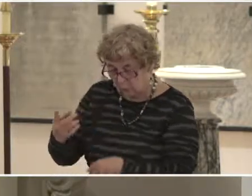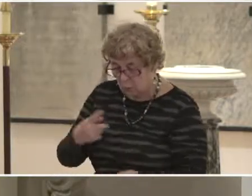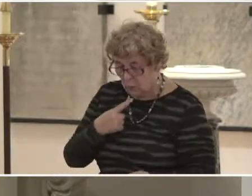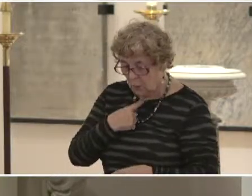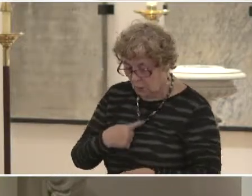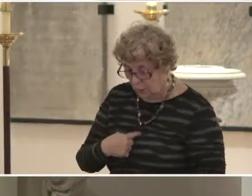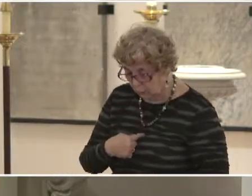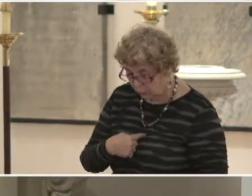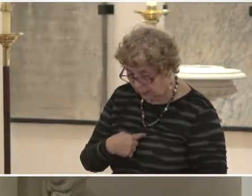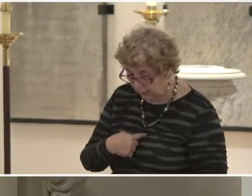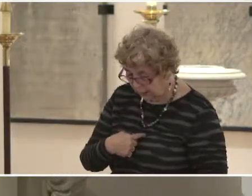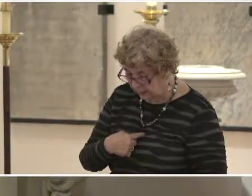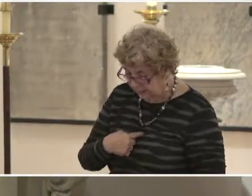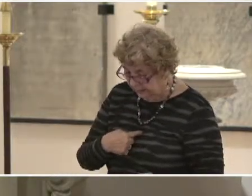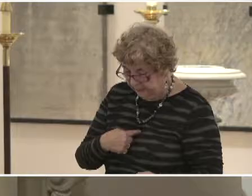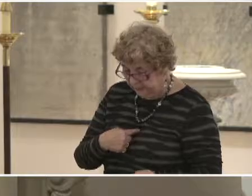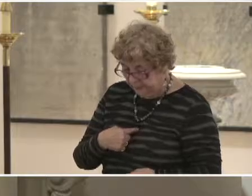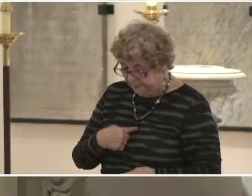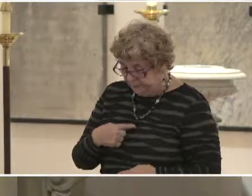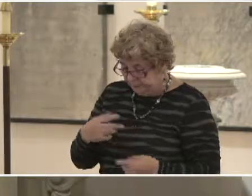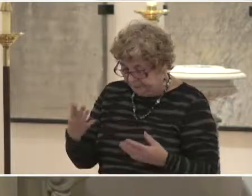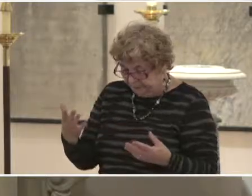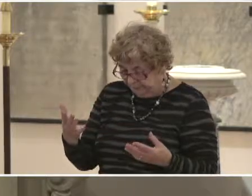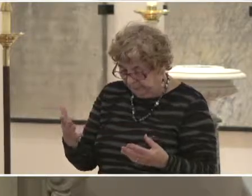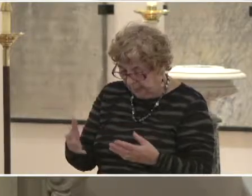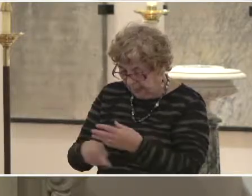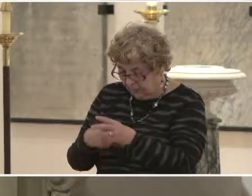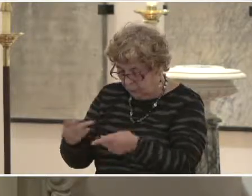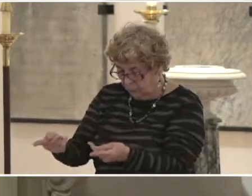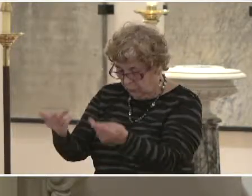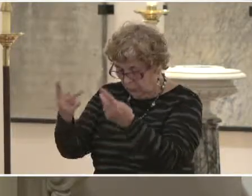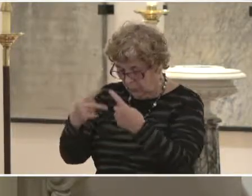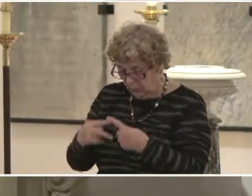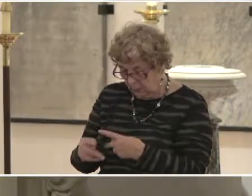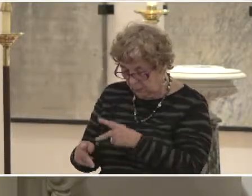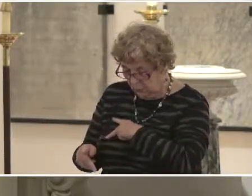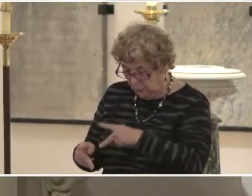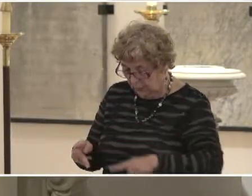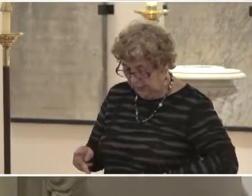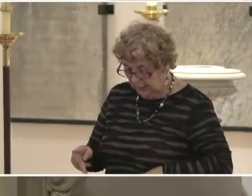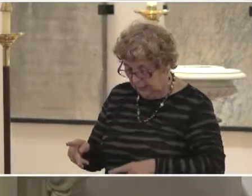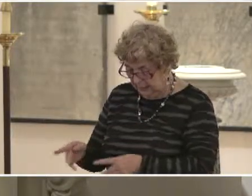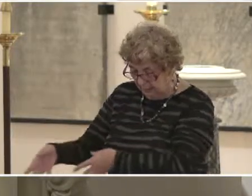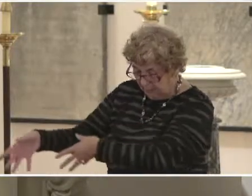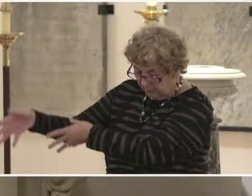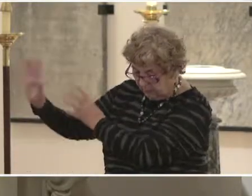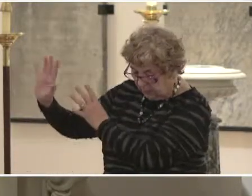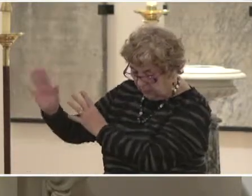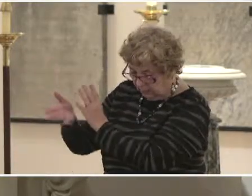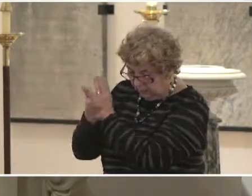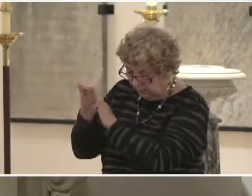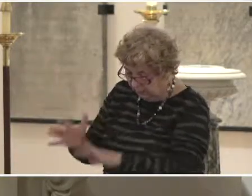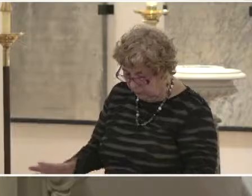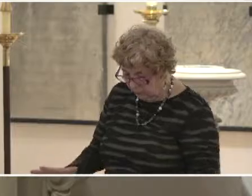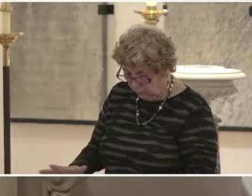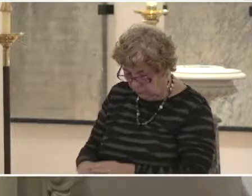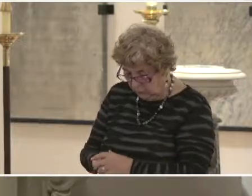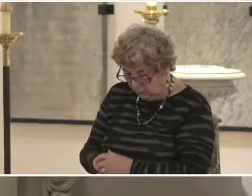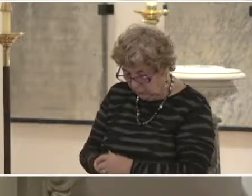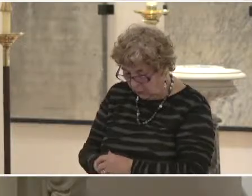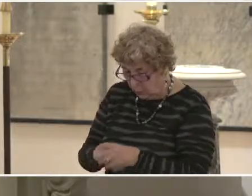yours is the kingdom of God. Blessed are you who are hungry. Blessed are you who weep. Hearing those words, they must have